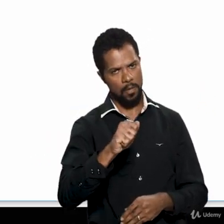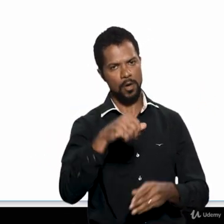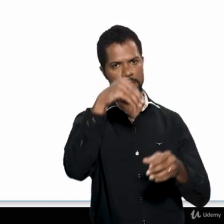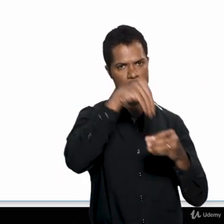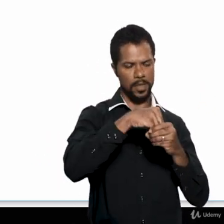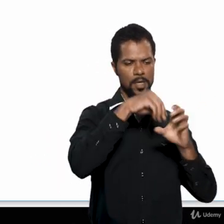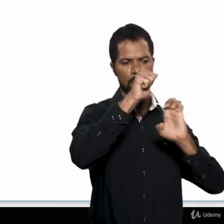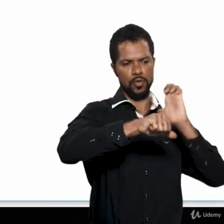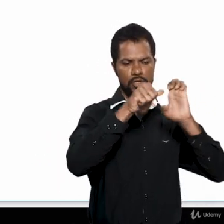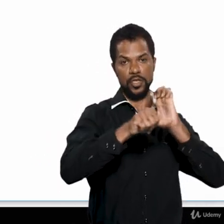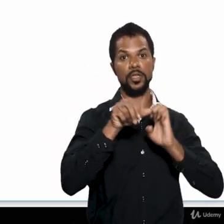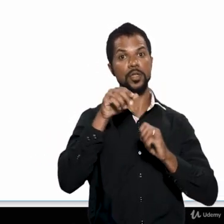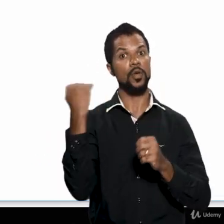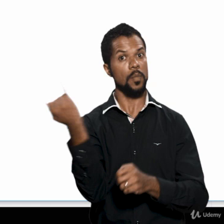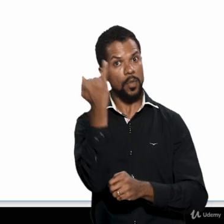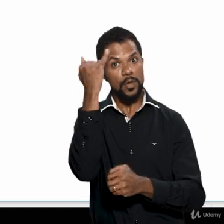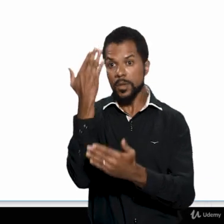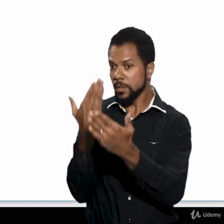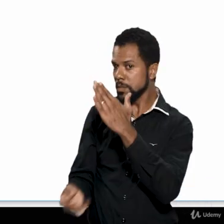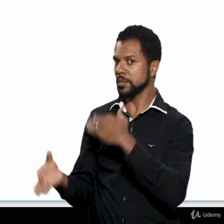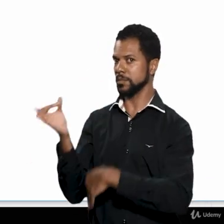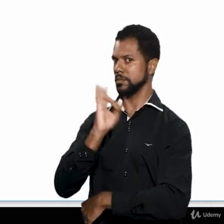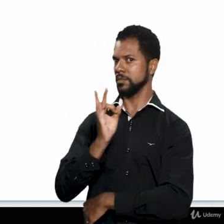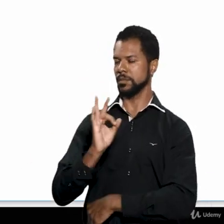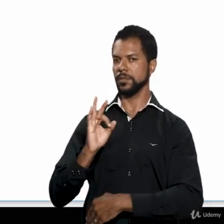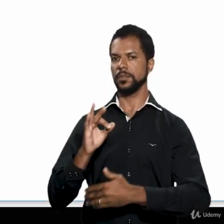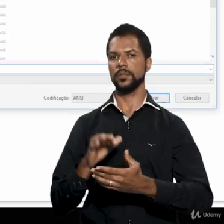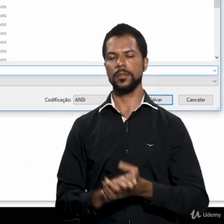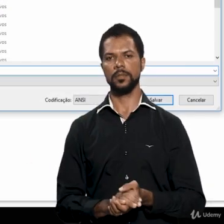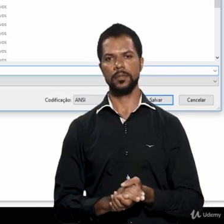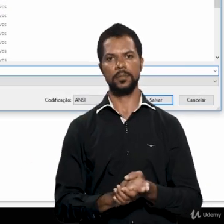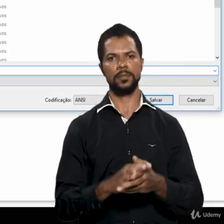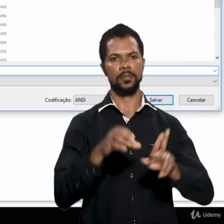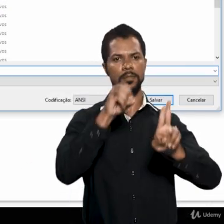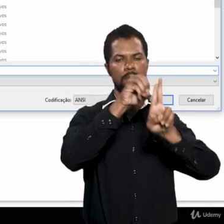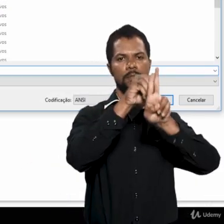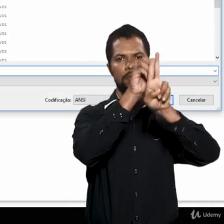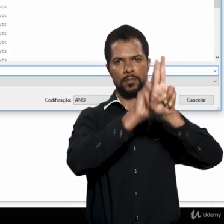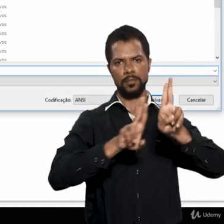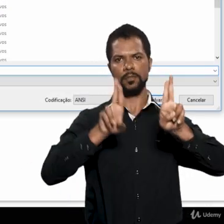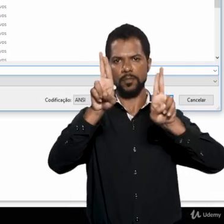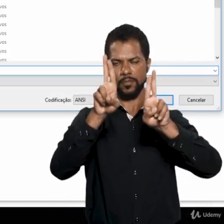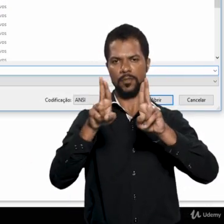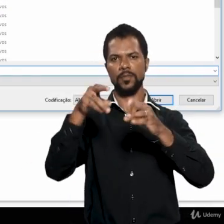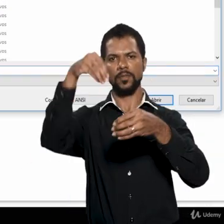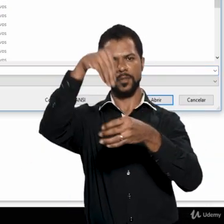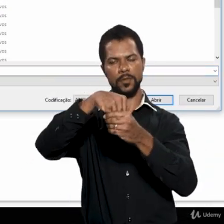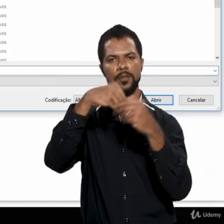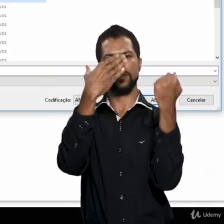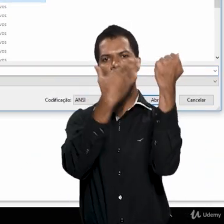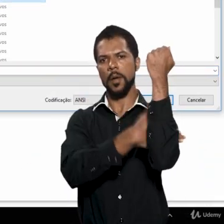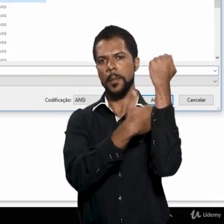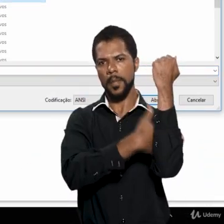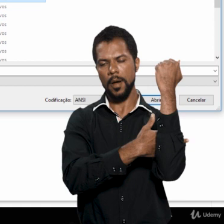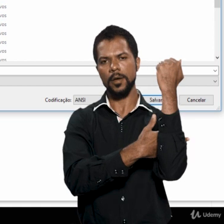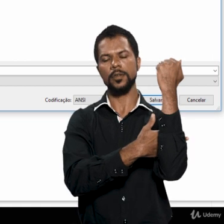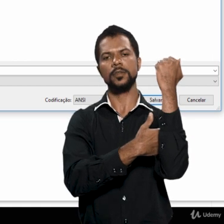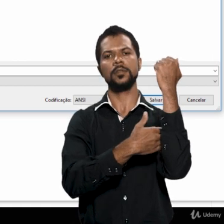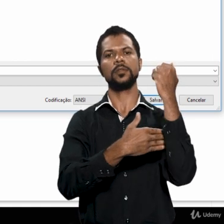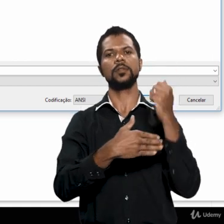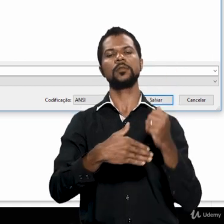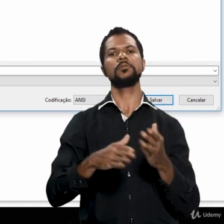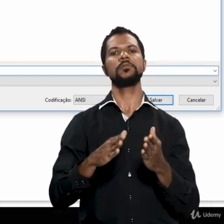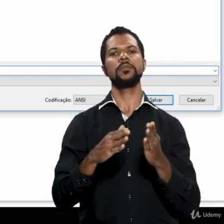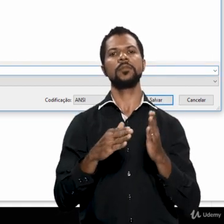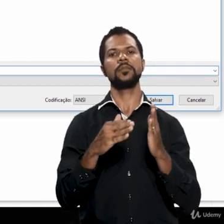So don't lose this. Make a backup, send it to an email, send it somewhere, have